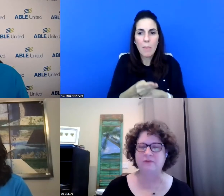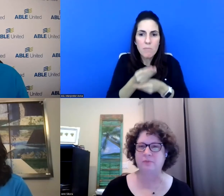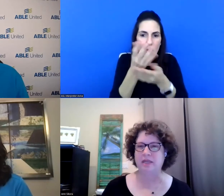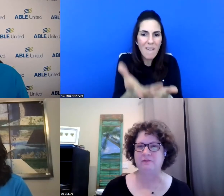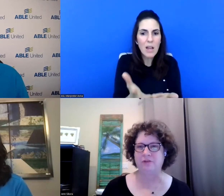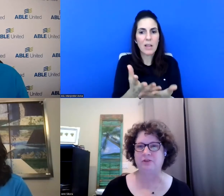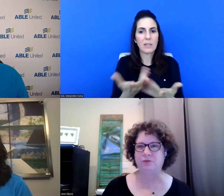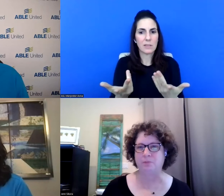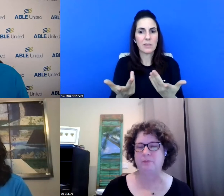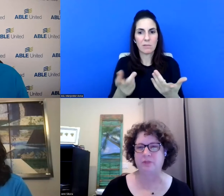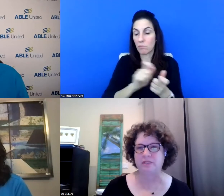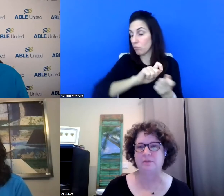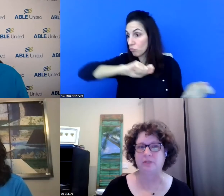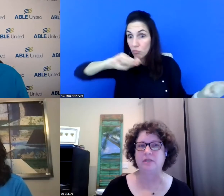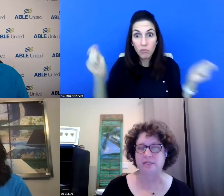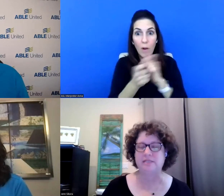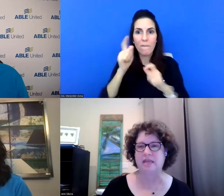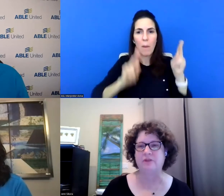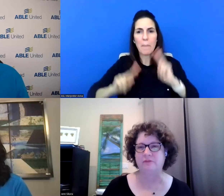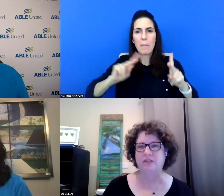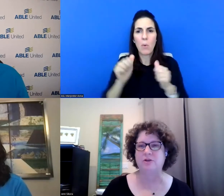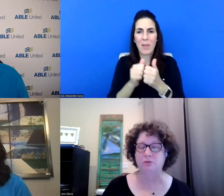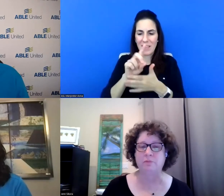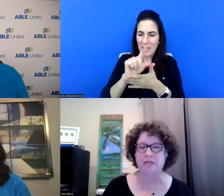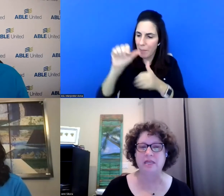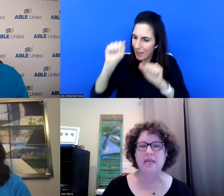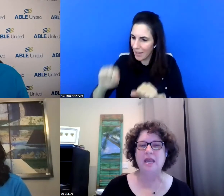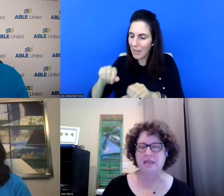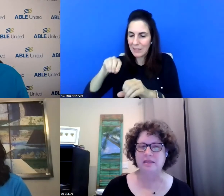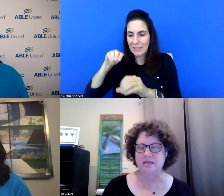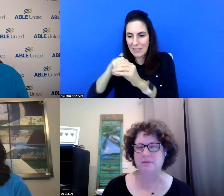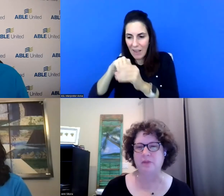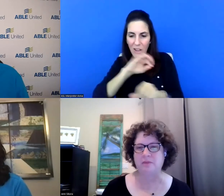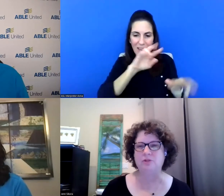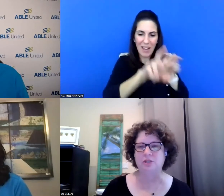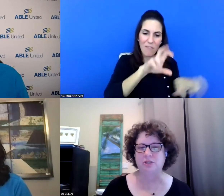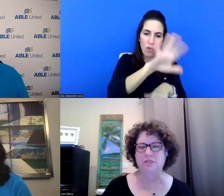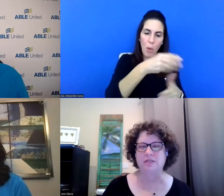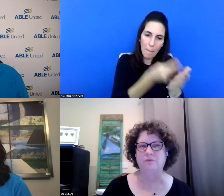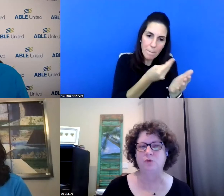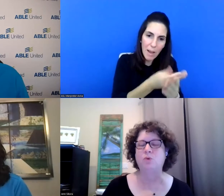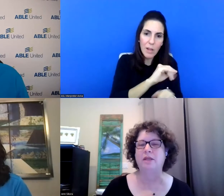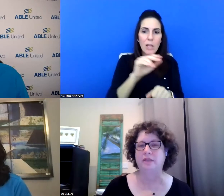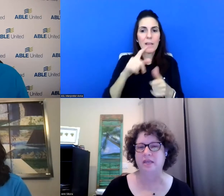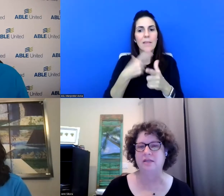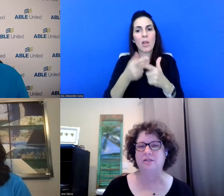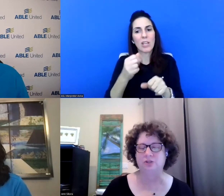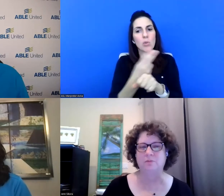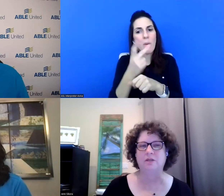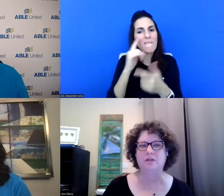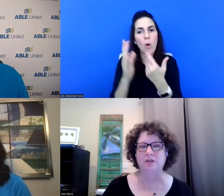a level playing field for people with disabilities to save and invest their own money, and then to be able to use it for what